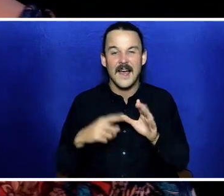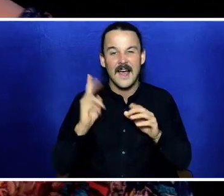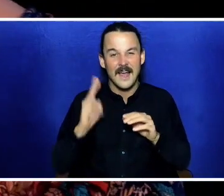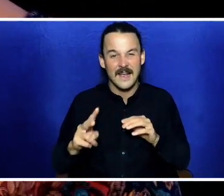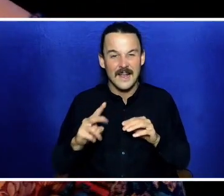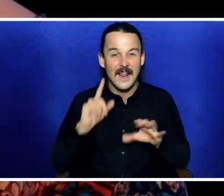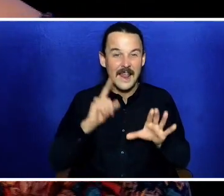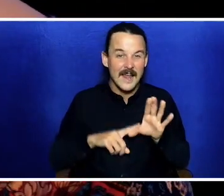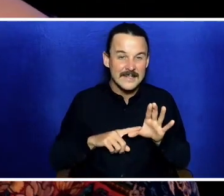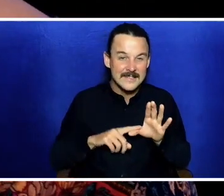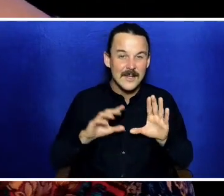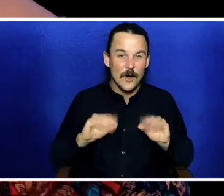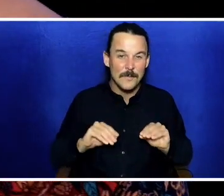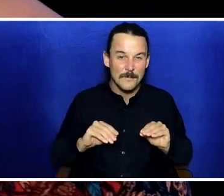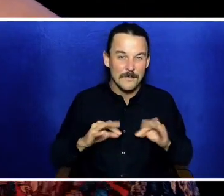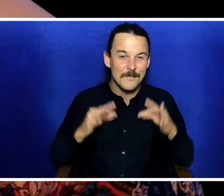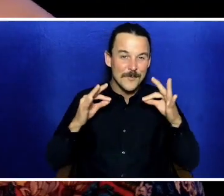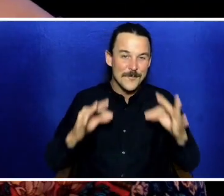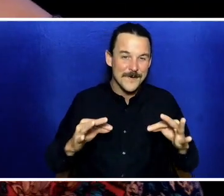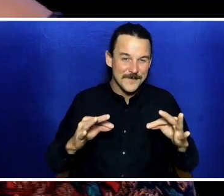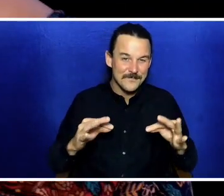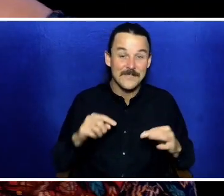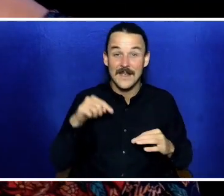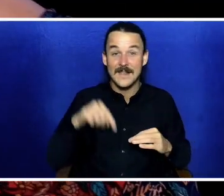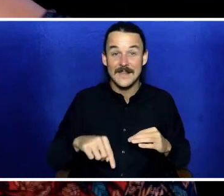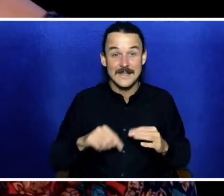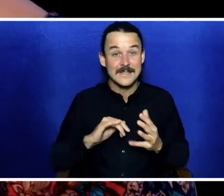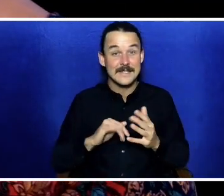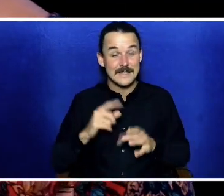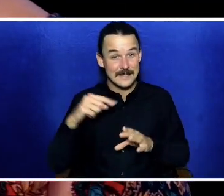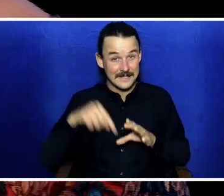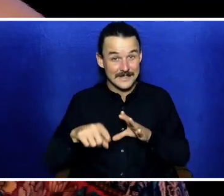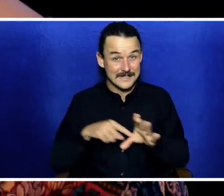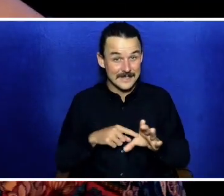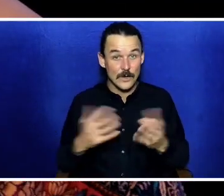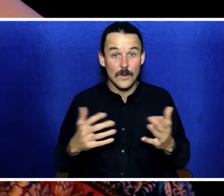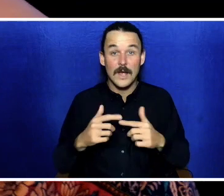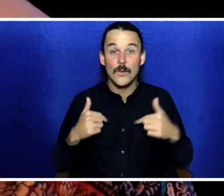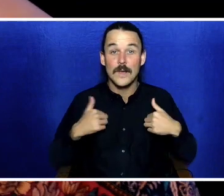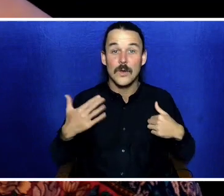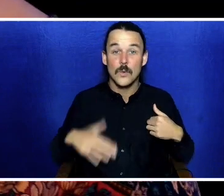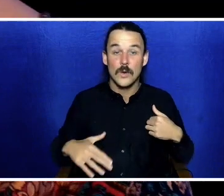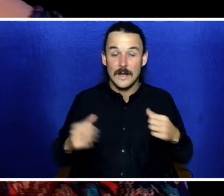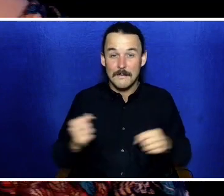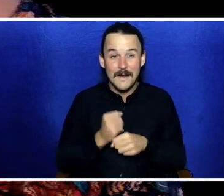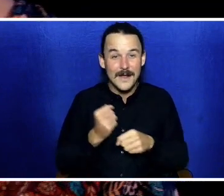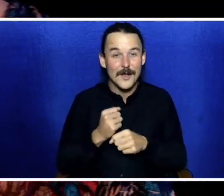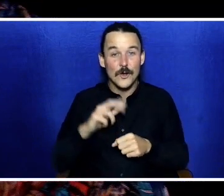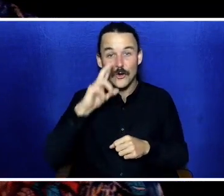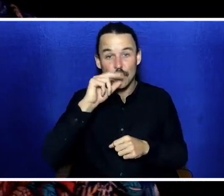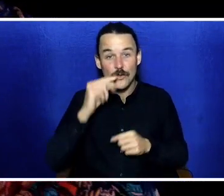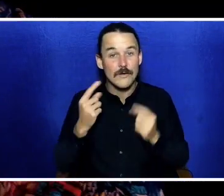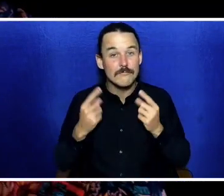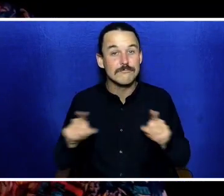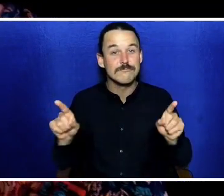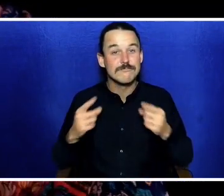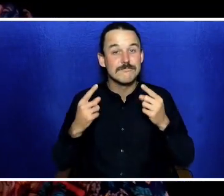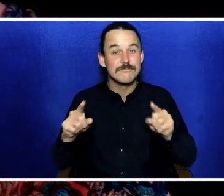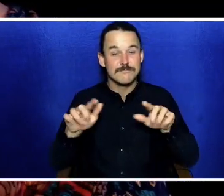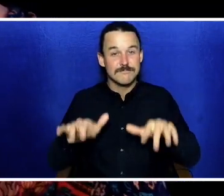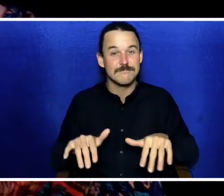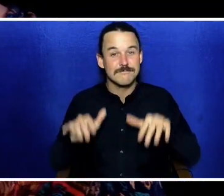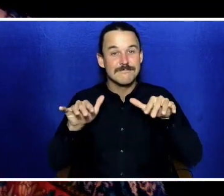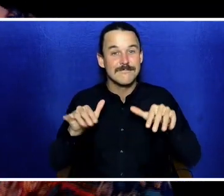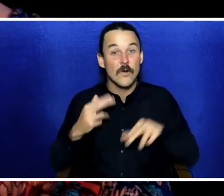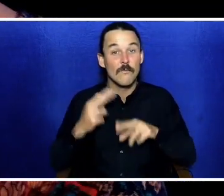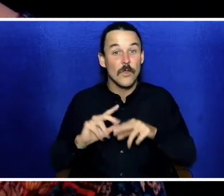this was the inaugural season where we were going to create our youth orchestra for the first time, so we wanted to continue that and